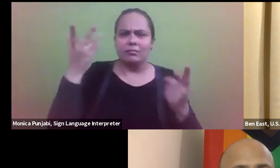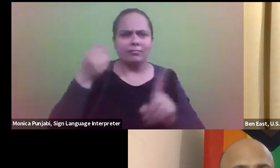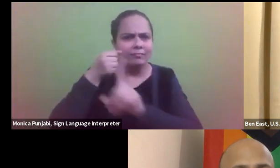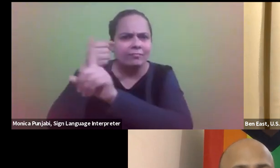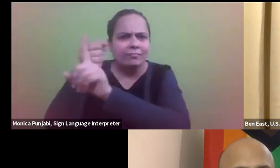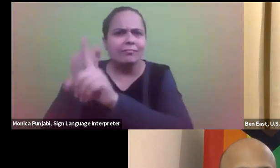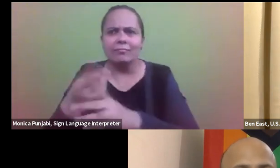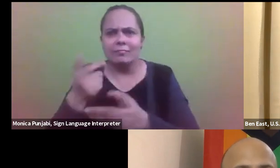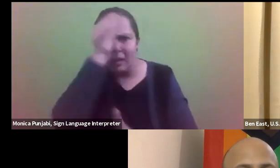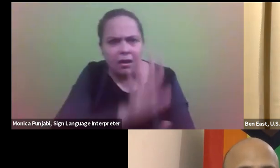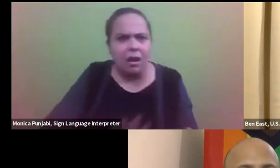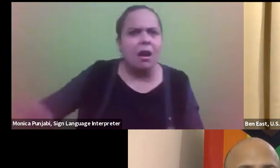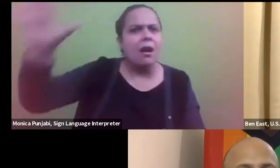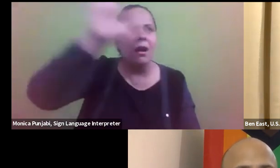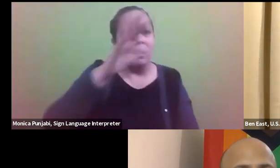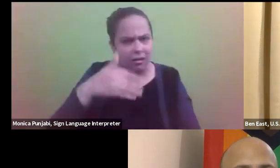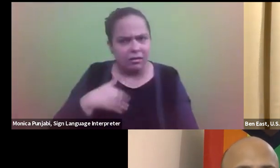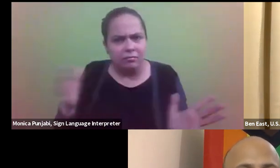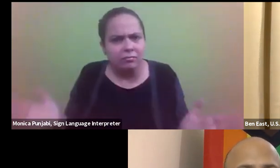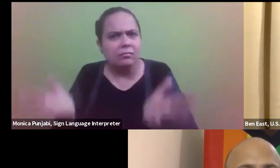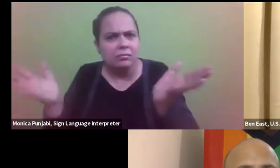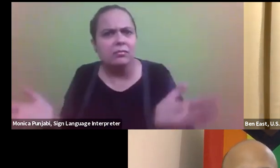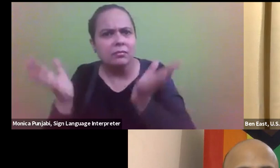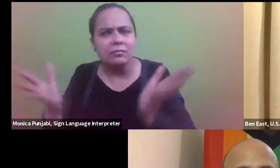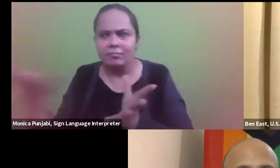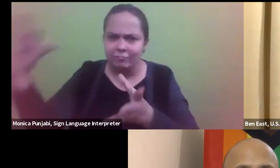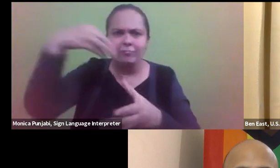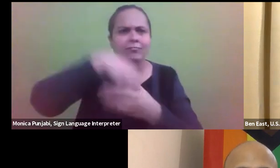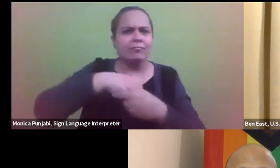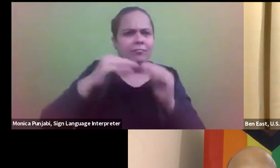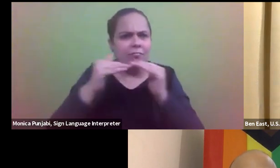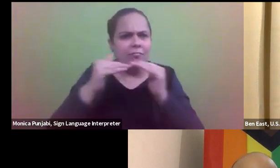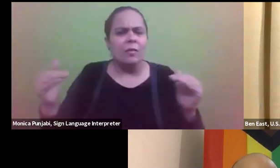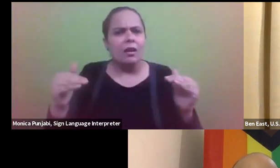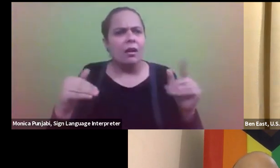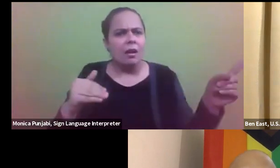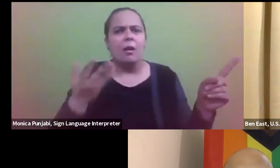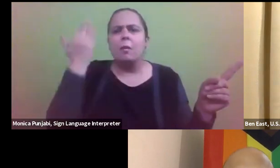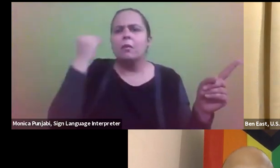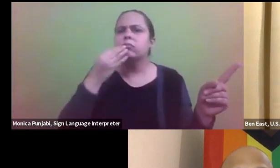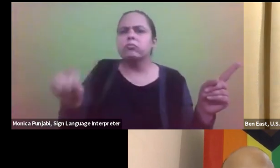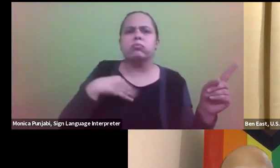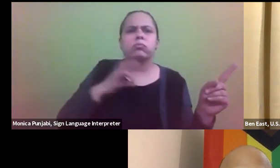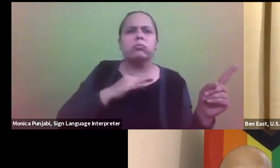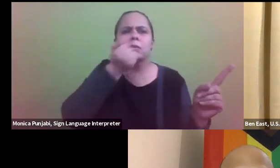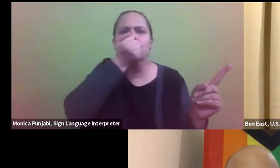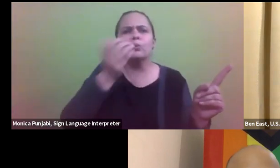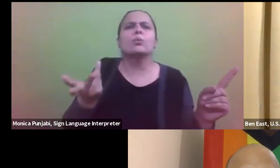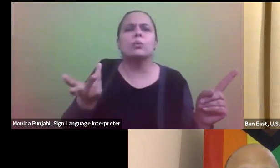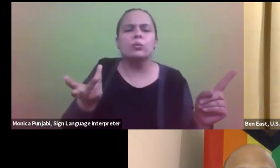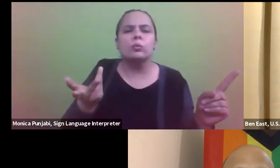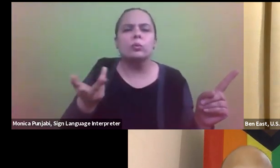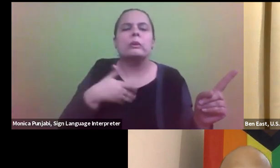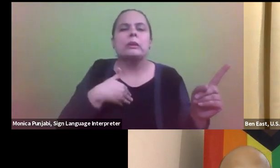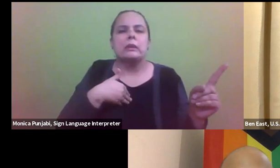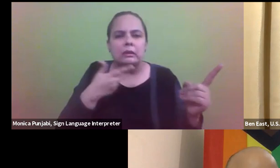the racial minorities as well for their inclusion in the workplace. So she was very much open to the idea. Now I then went on to work with another very inclusive